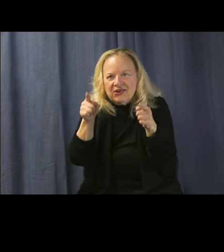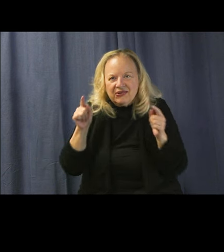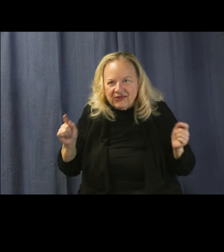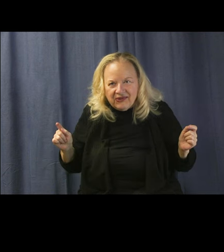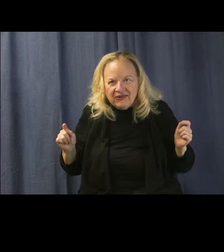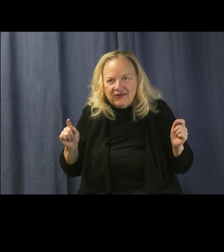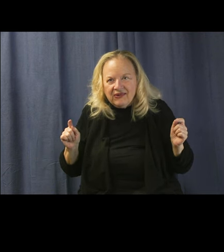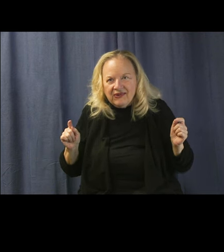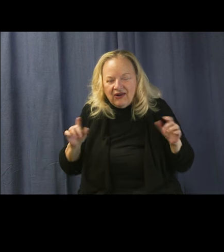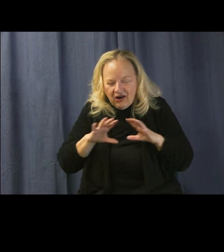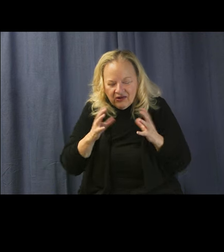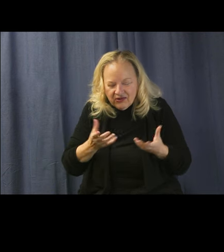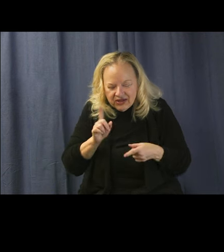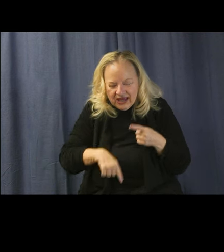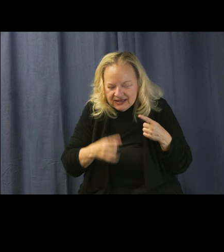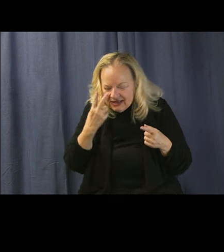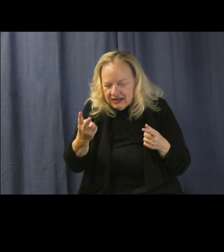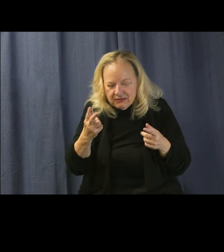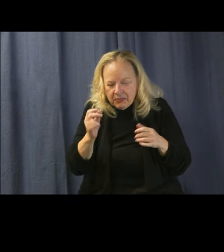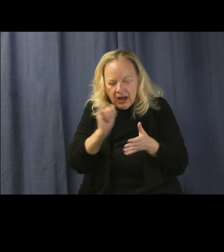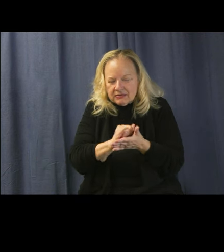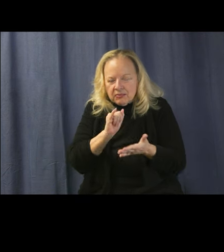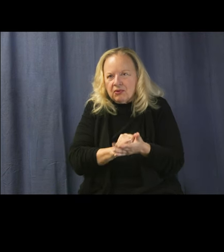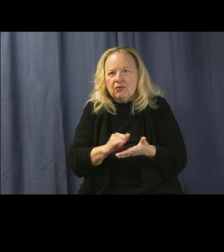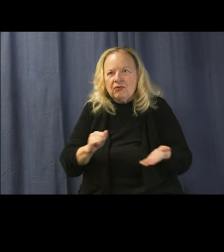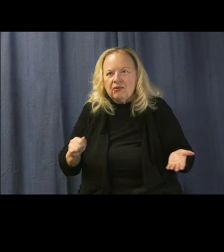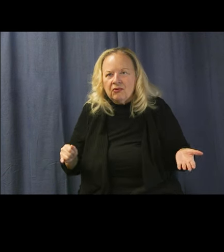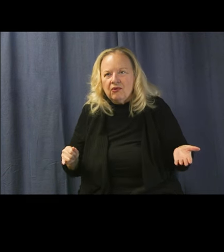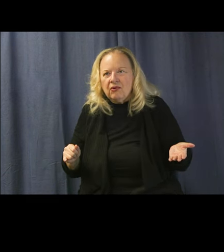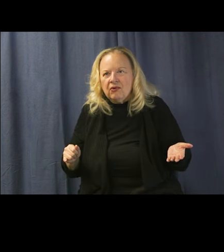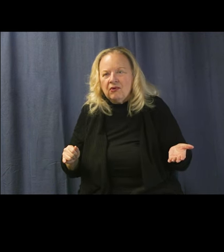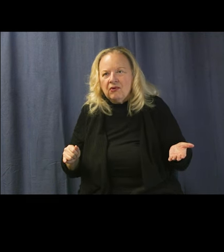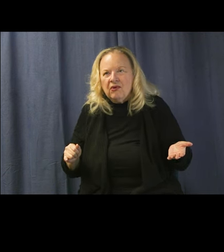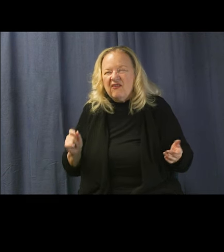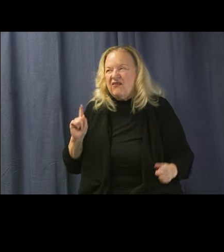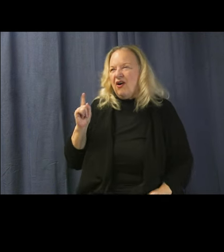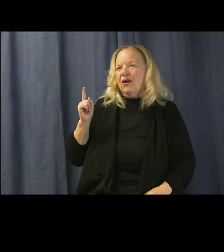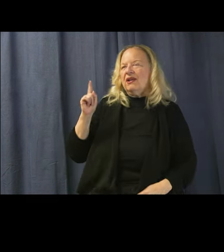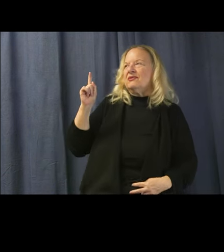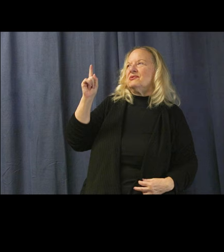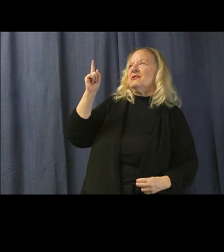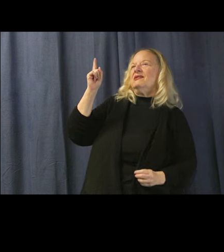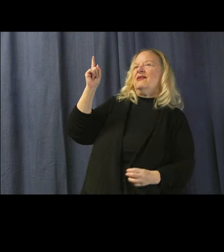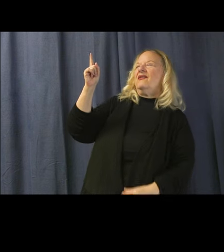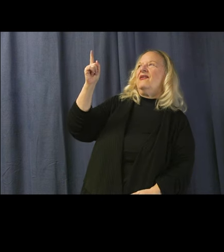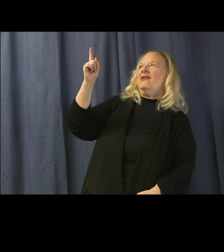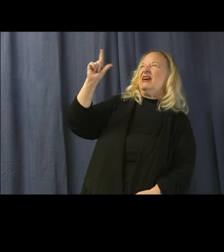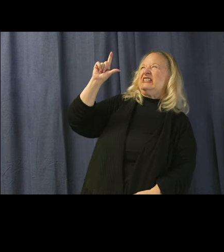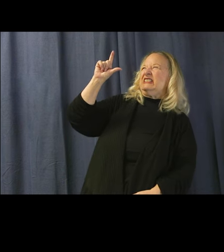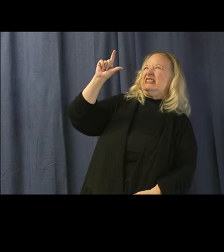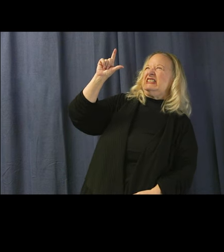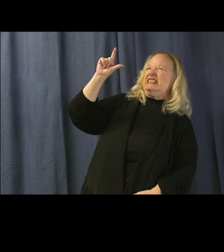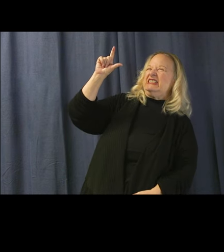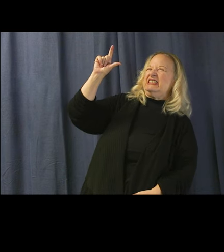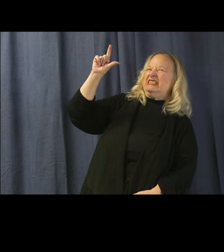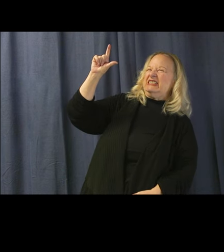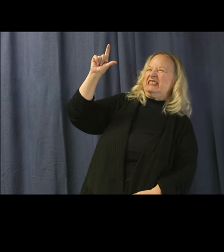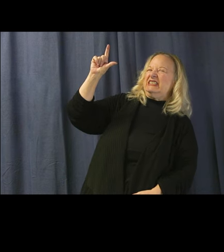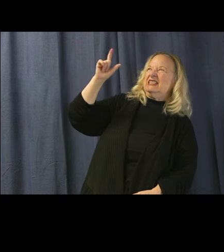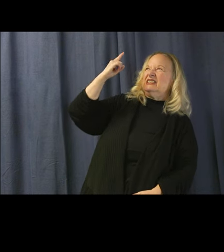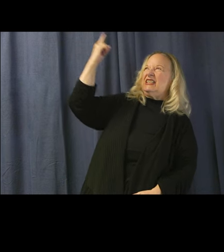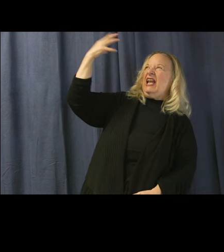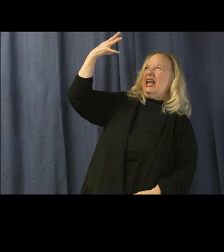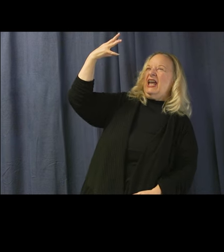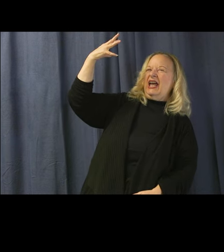you? But watch, there's more. You don't want to go too far, because if you end up heading to